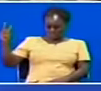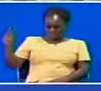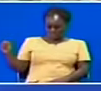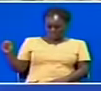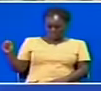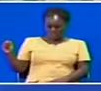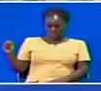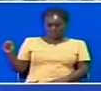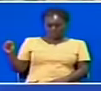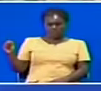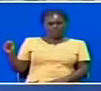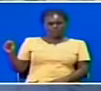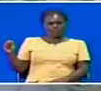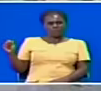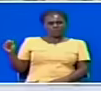na